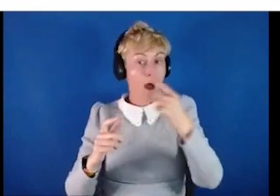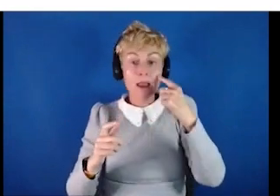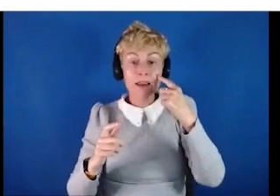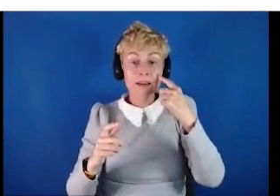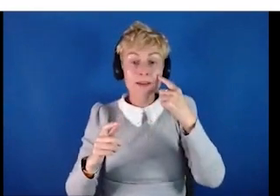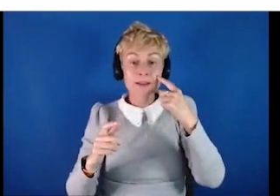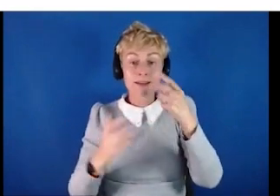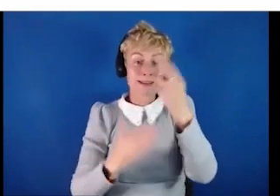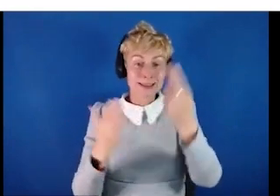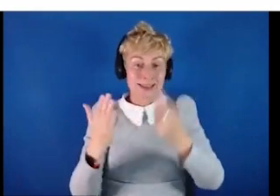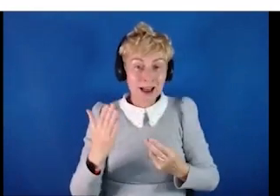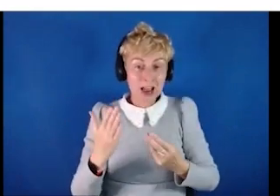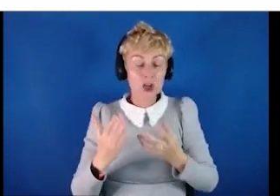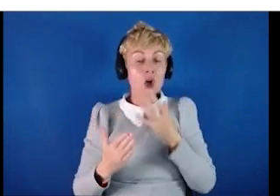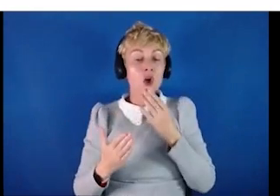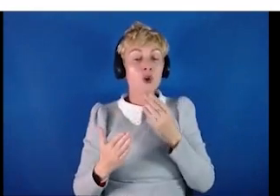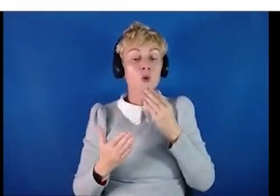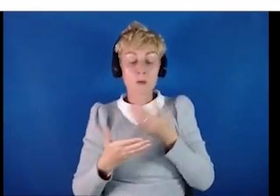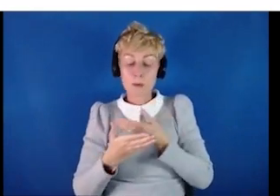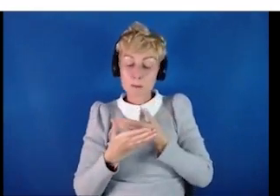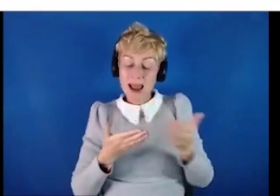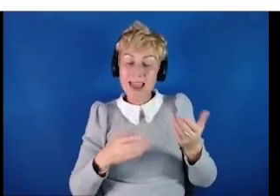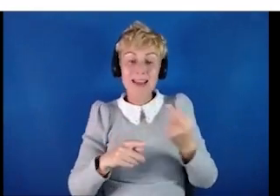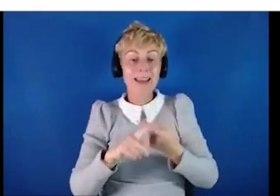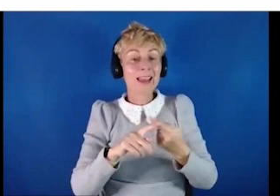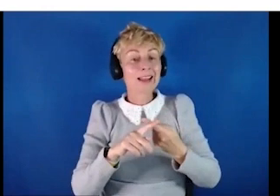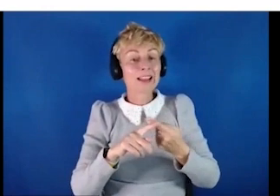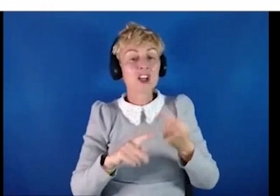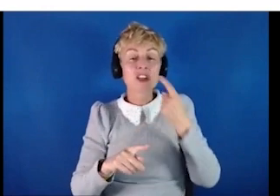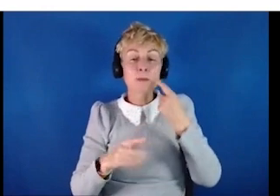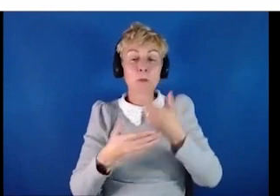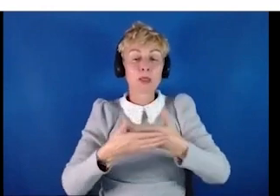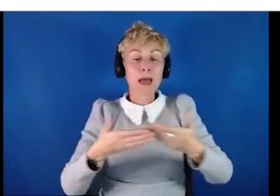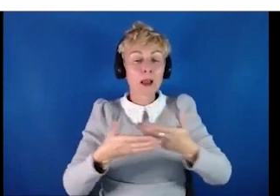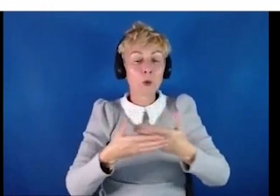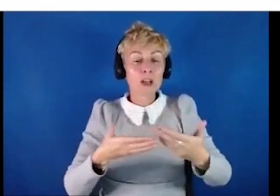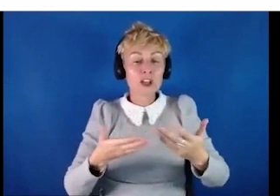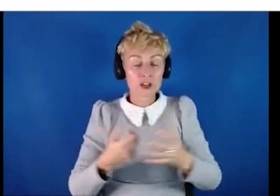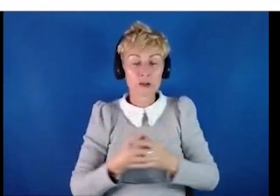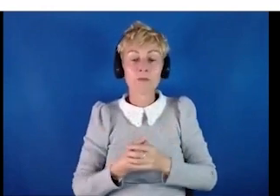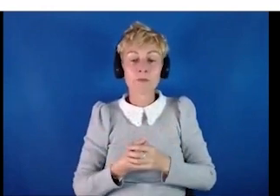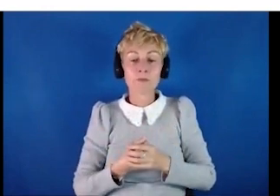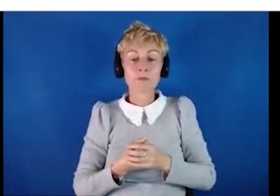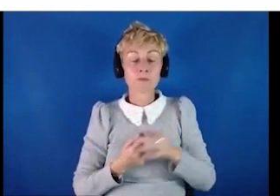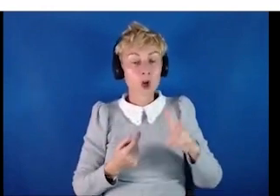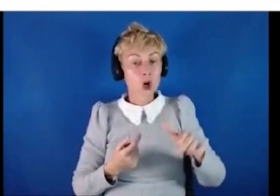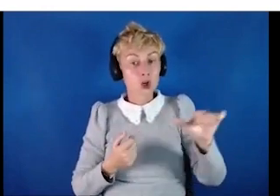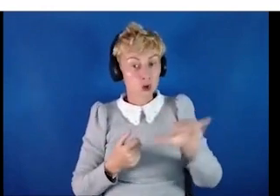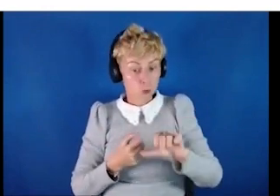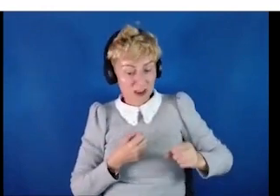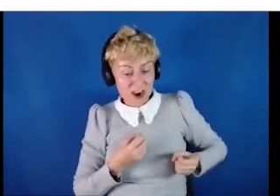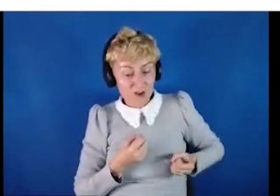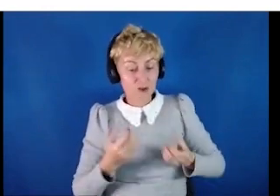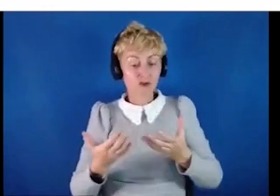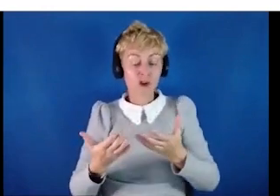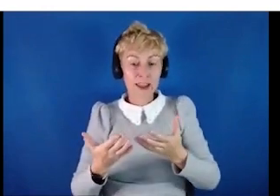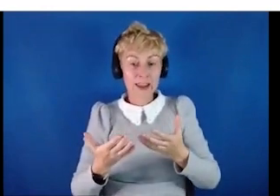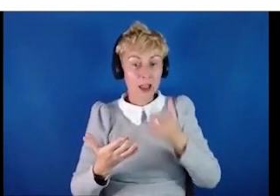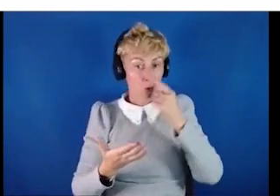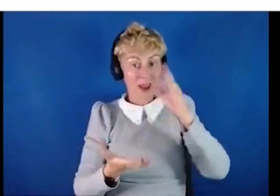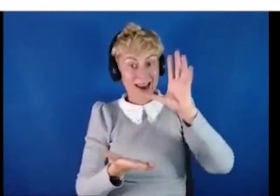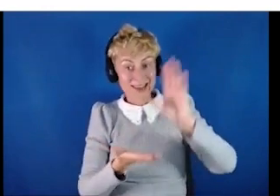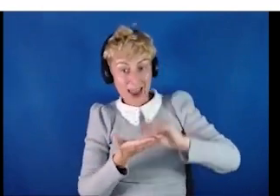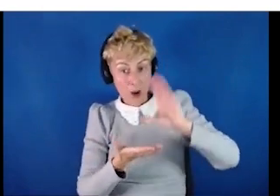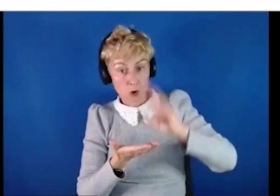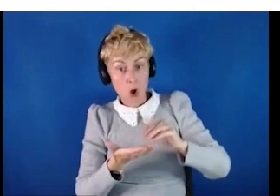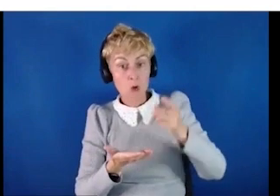varied resources to cater to different levels of experience, provide free, downloadable, and hard copy resources, and